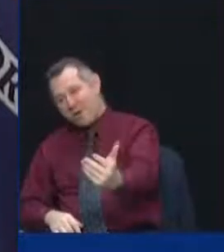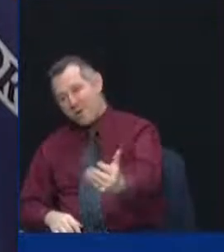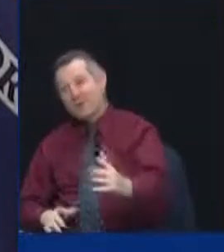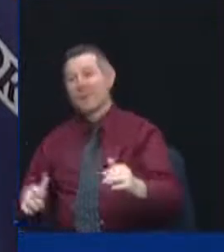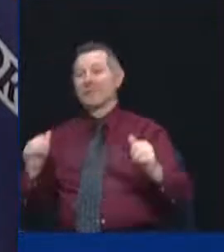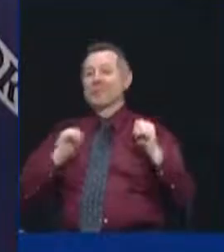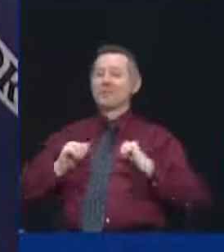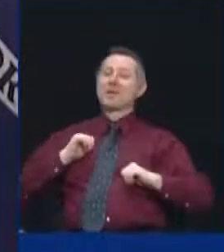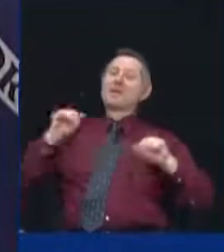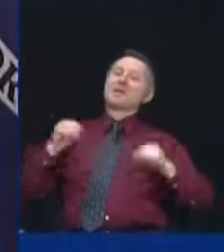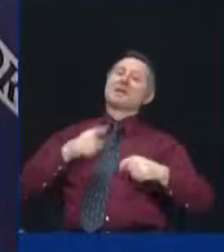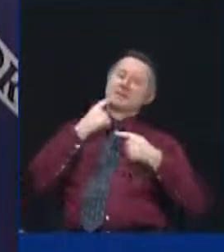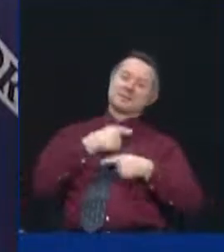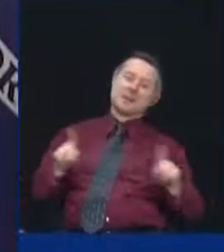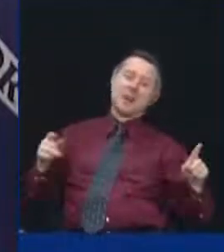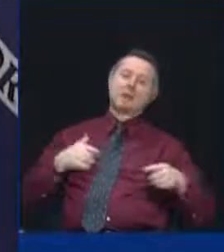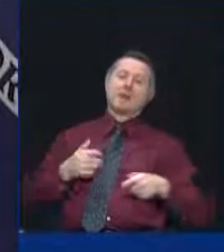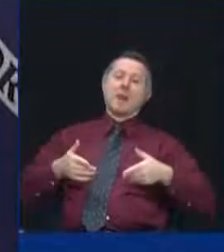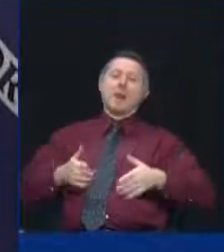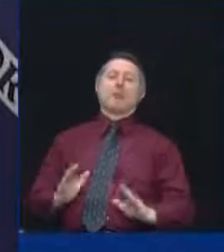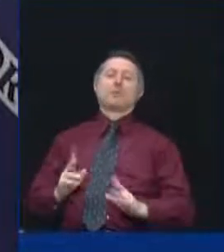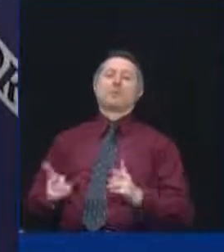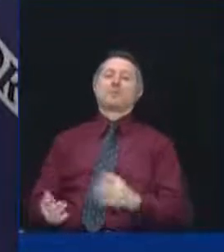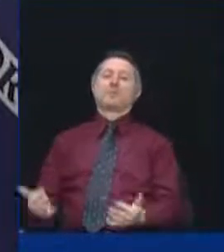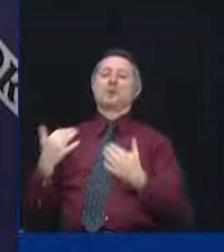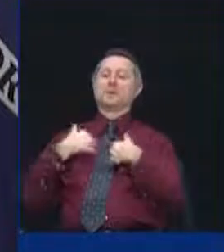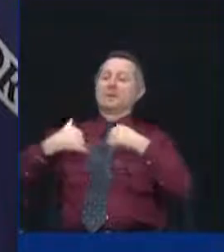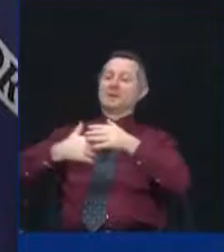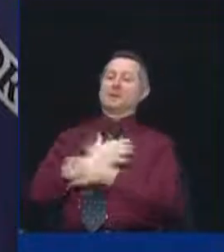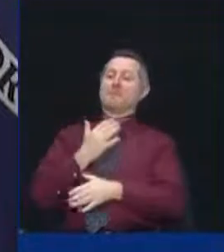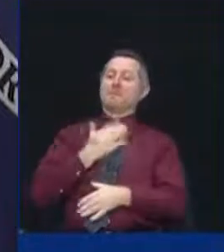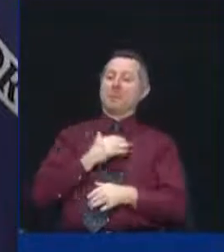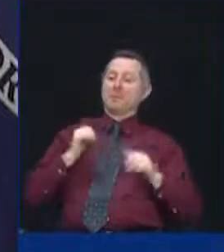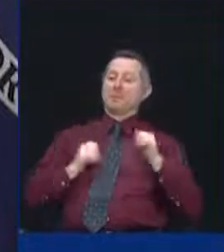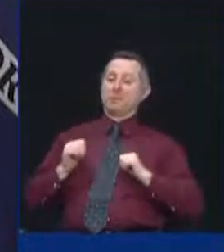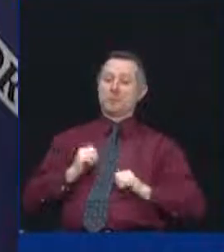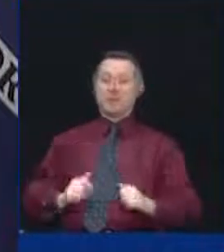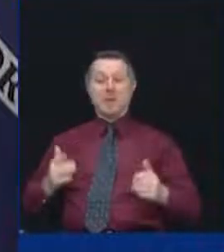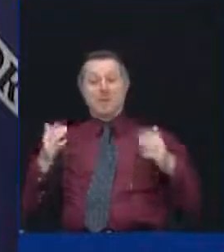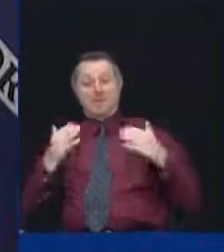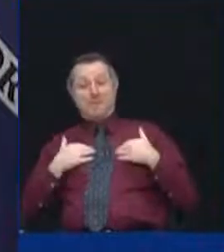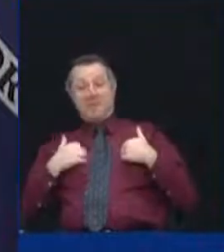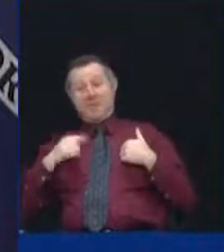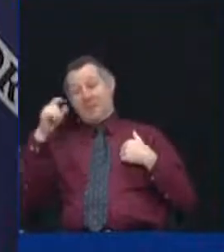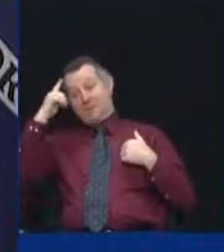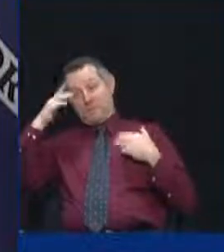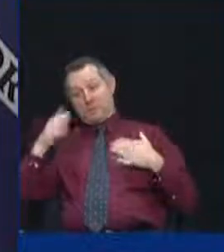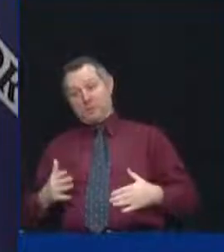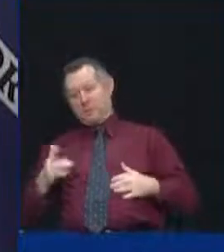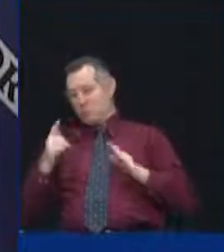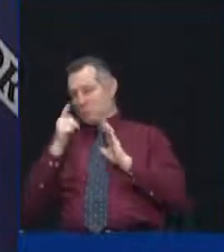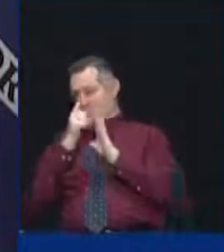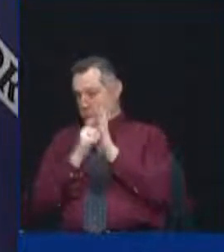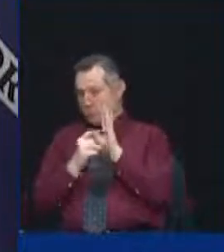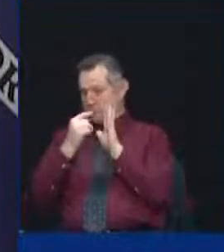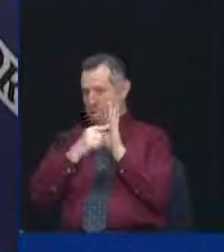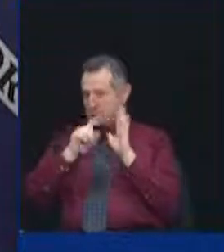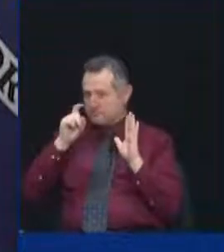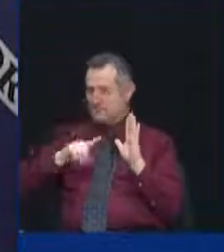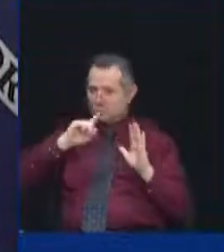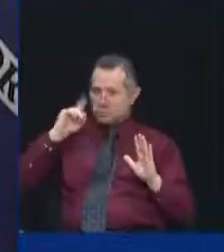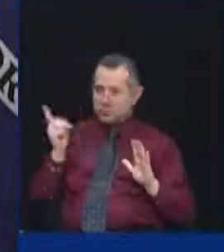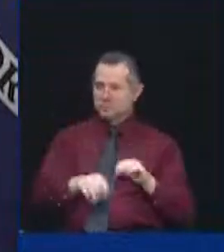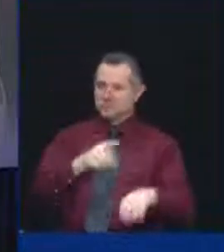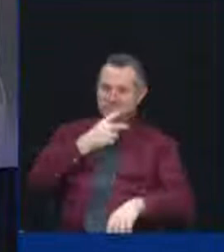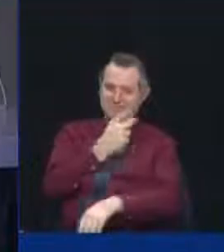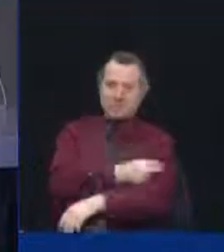this is who I allow into my theater. I can't legally mandate that people take the vaccine. I'm going to work.